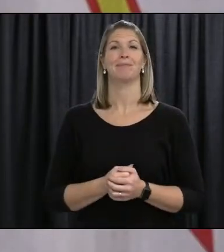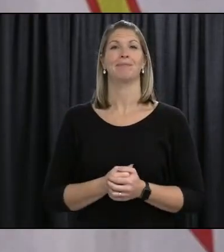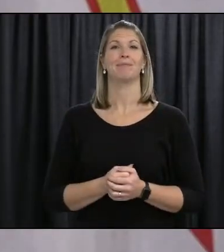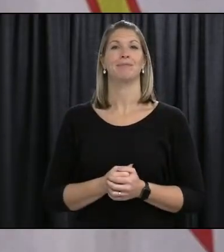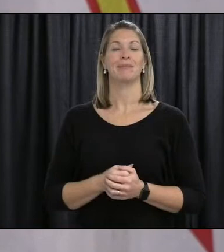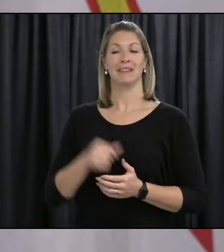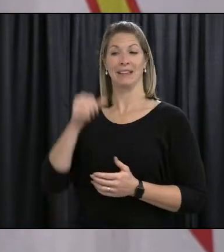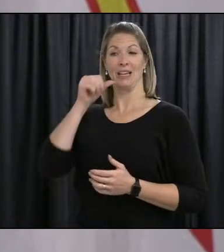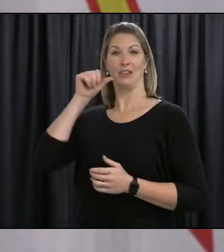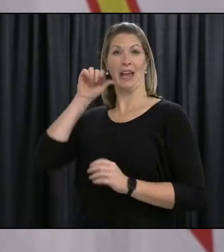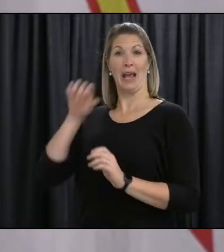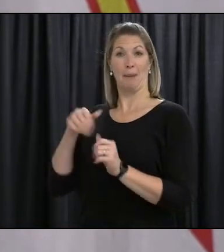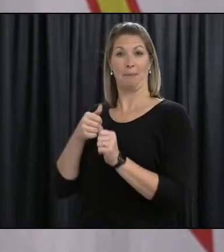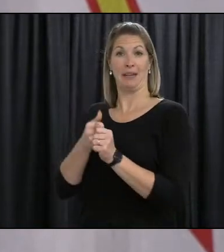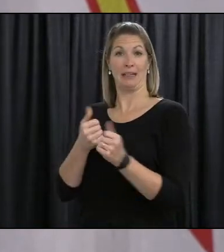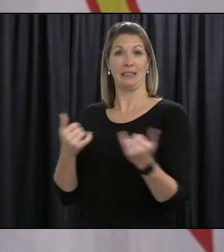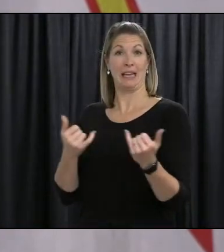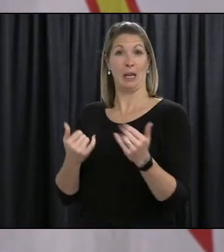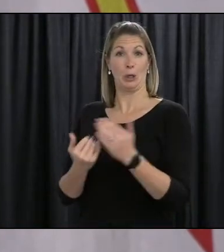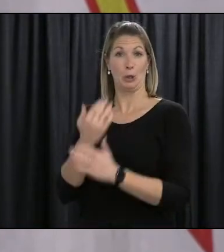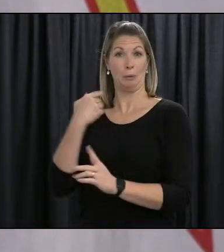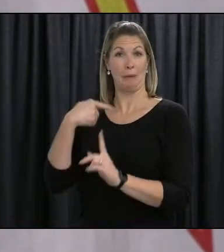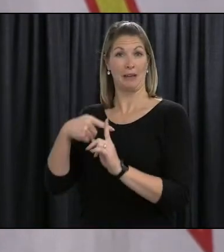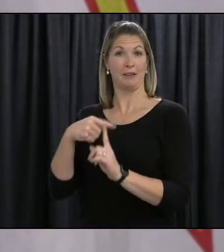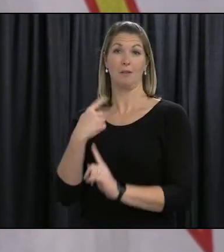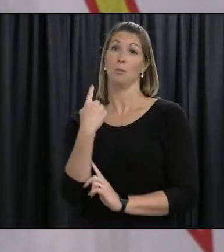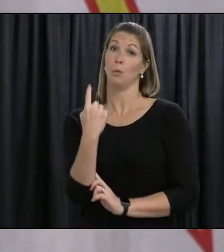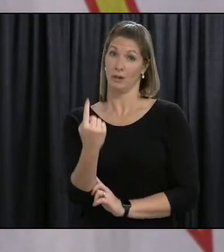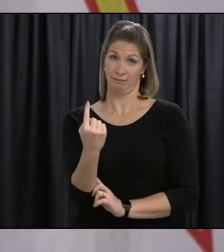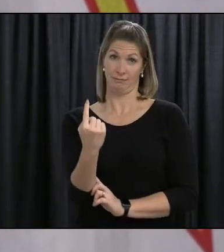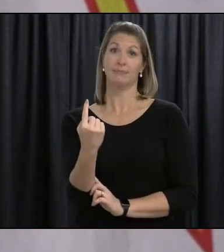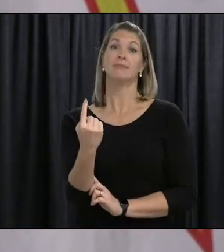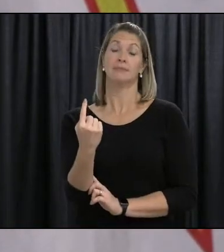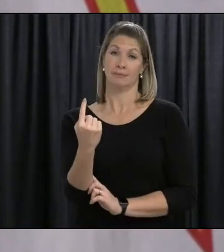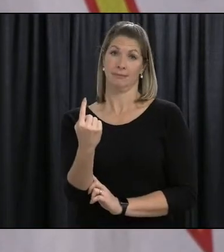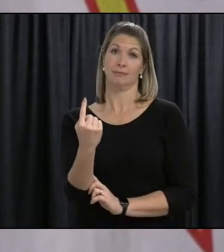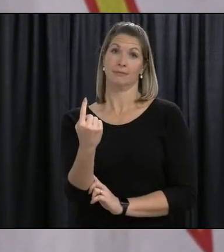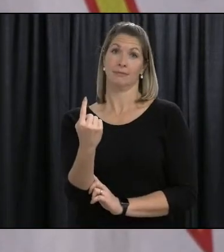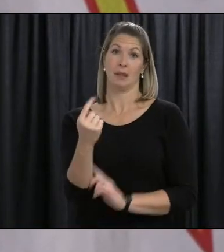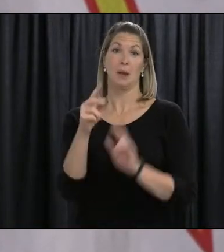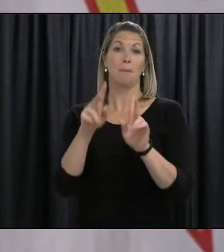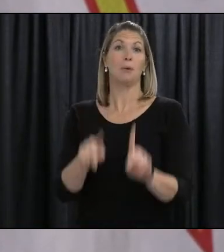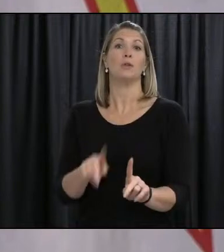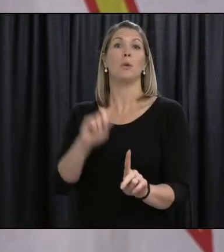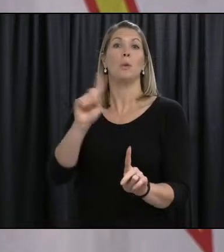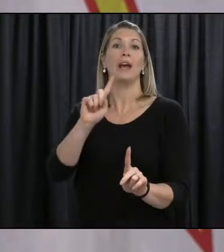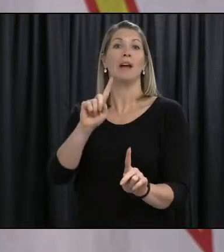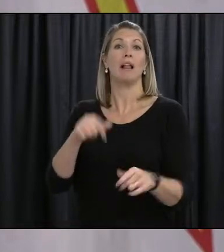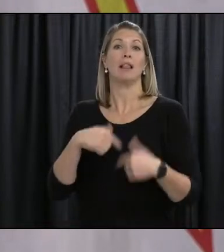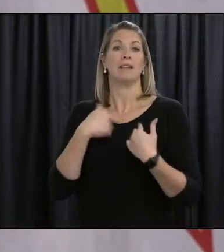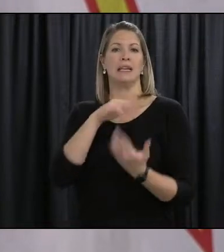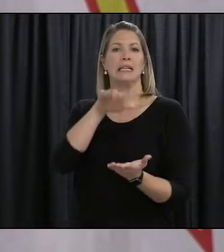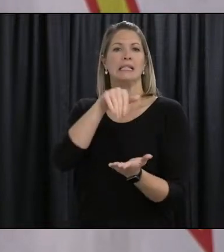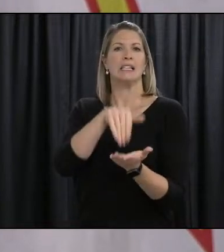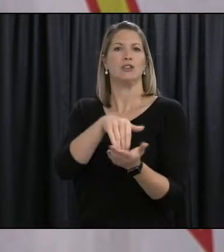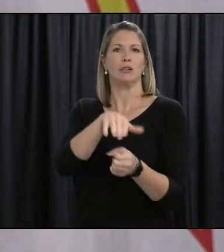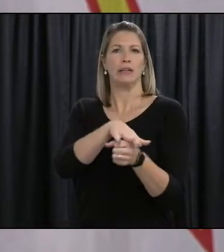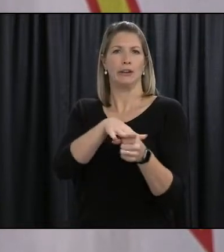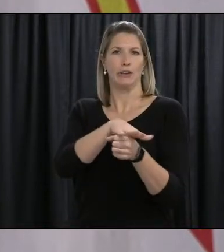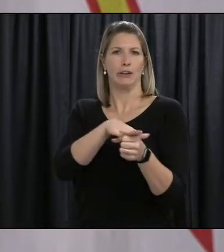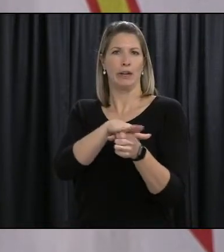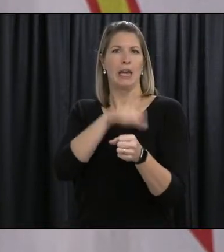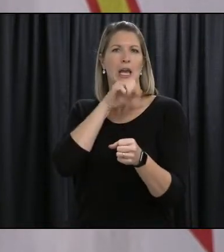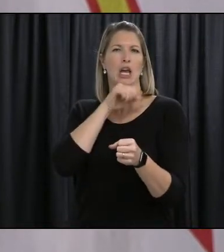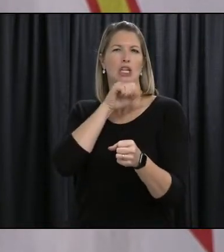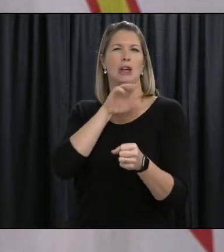the media advisory yesterday, we have one new case in our province. The individual is in the Central Health Region and between the age of 50